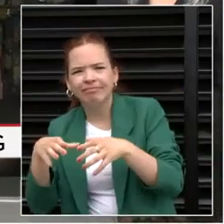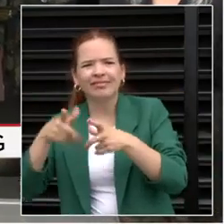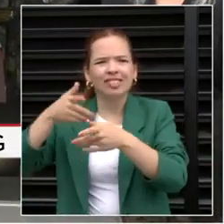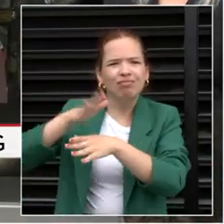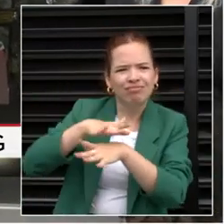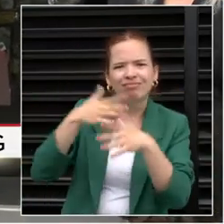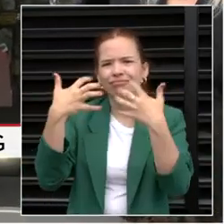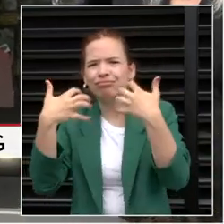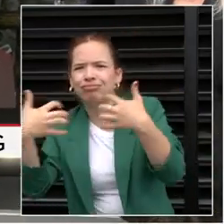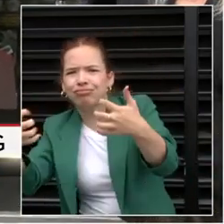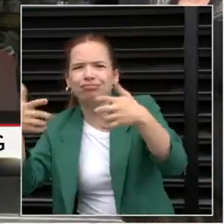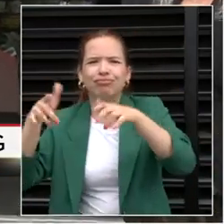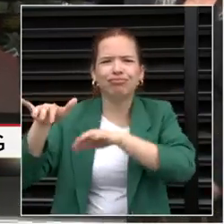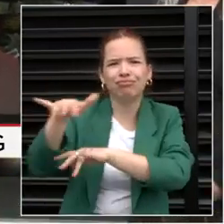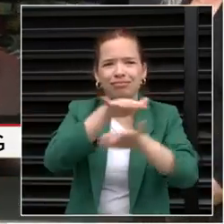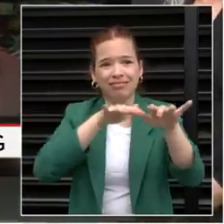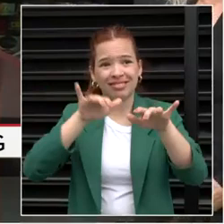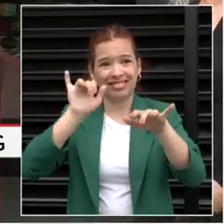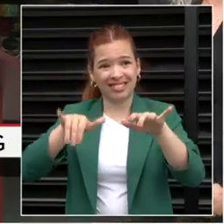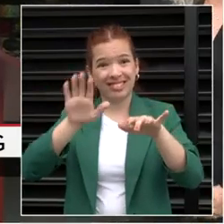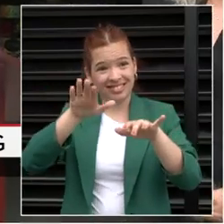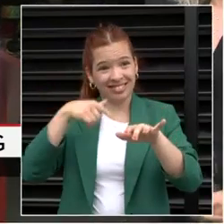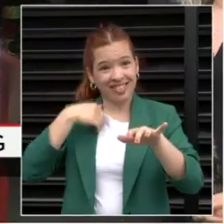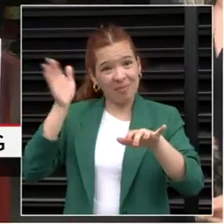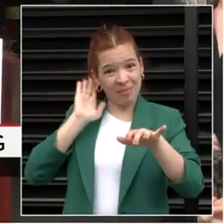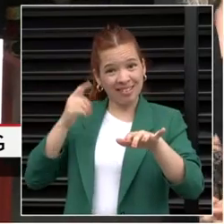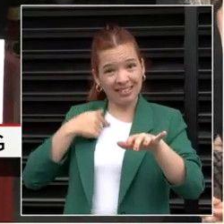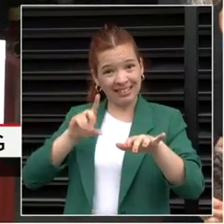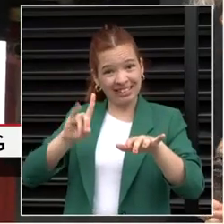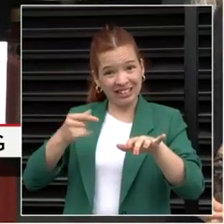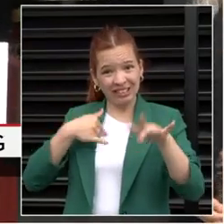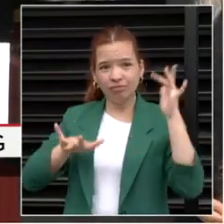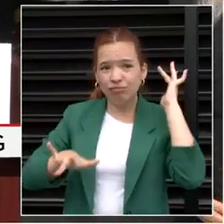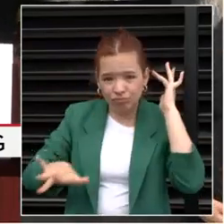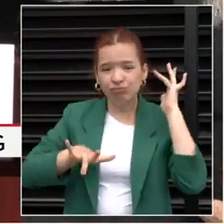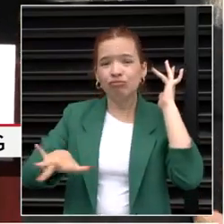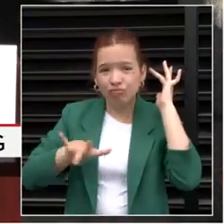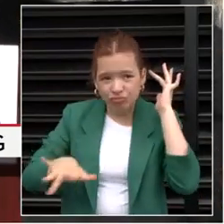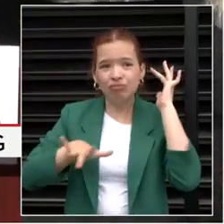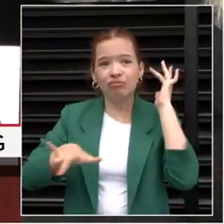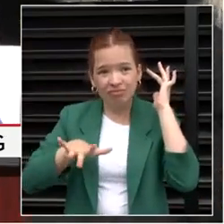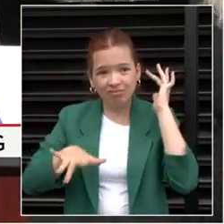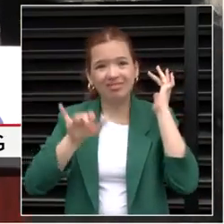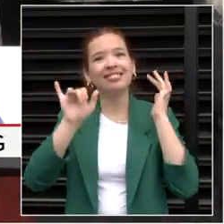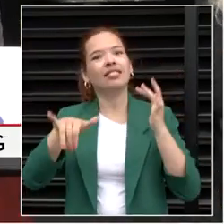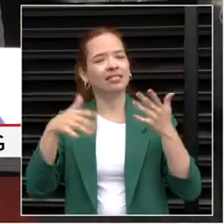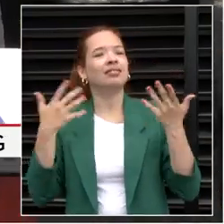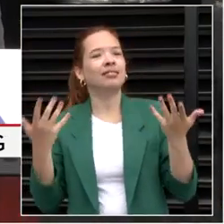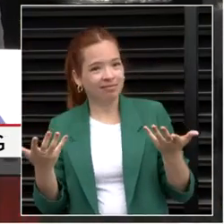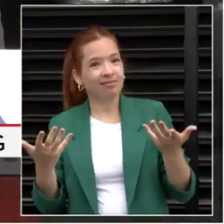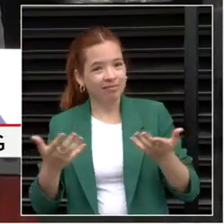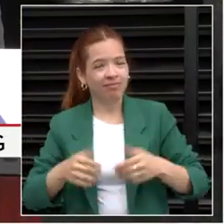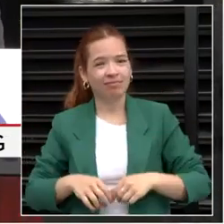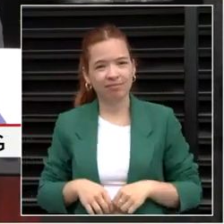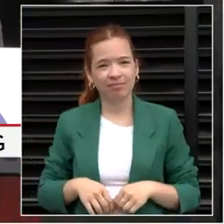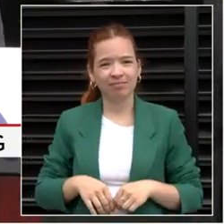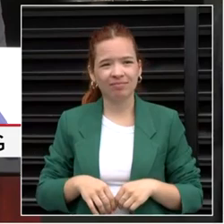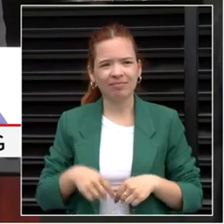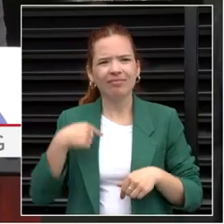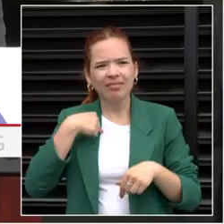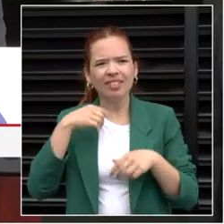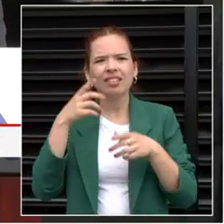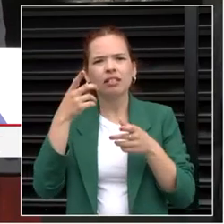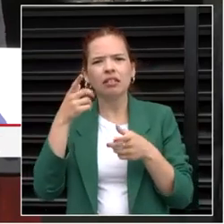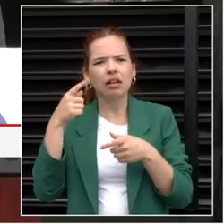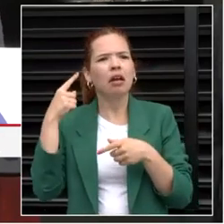bands, and I don't know, I was going to go check it out. This guy was playing David Johansen. He was in the New York Dolls, and well, let's go